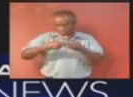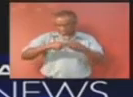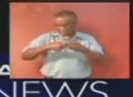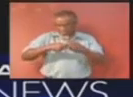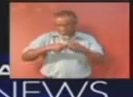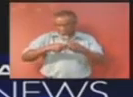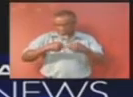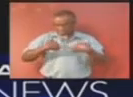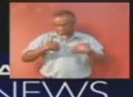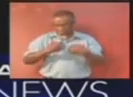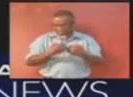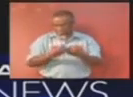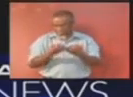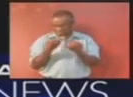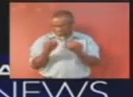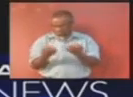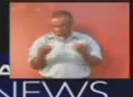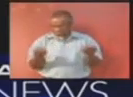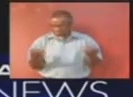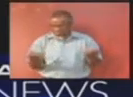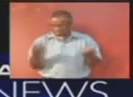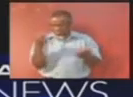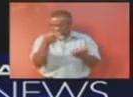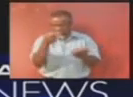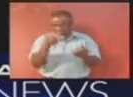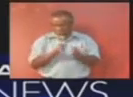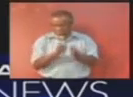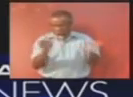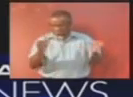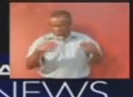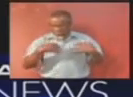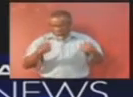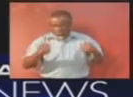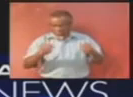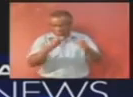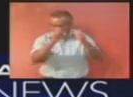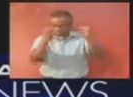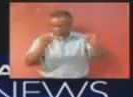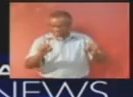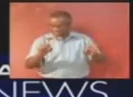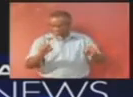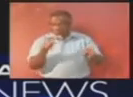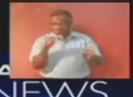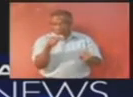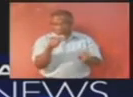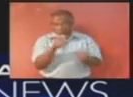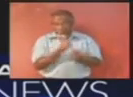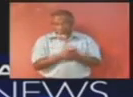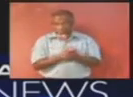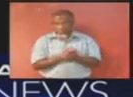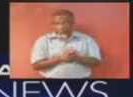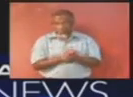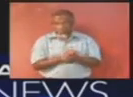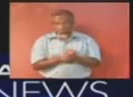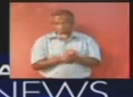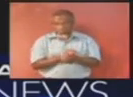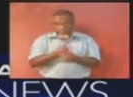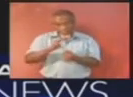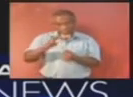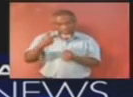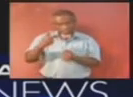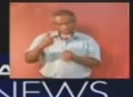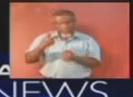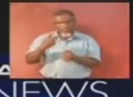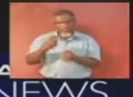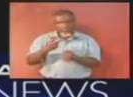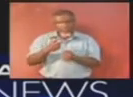in the public health sector which are being sacrificed for that in the parallel healthcare system? That's my first issue. And my second question has